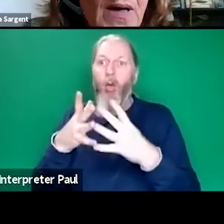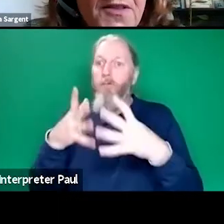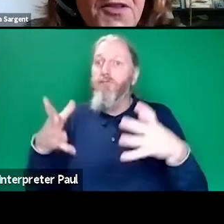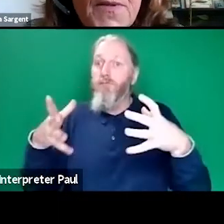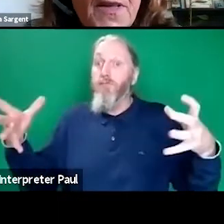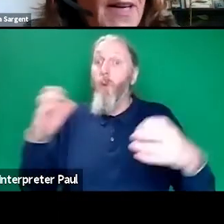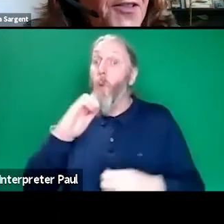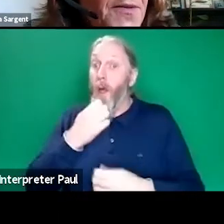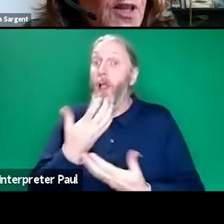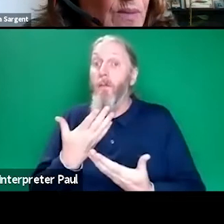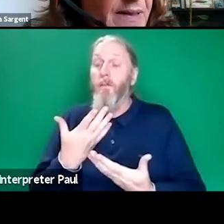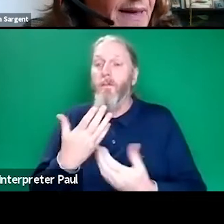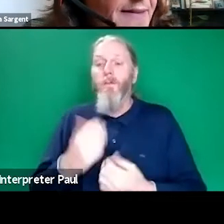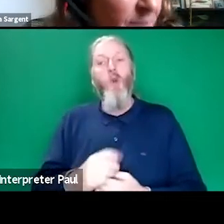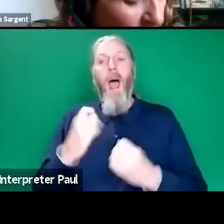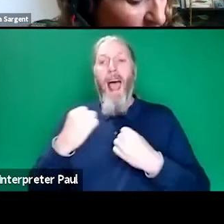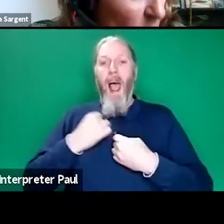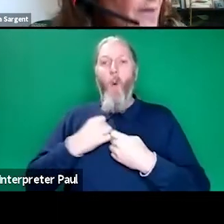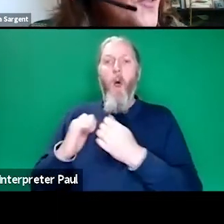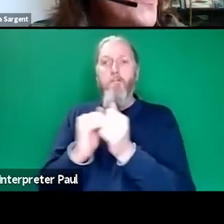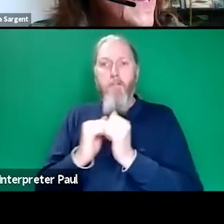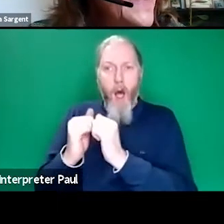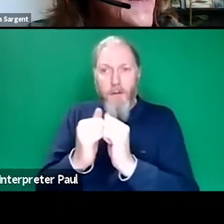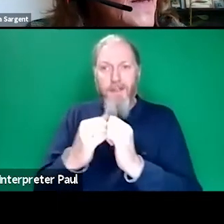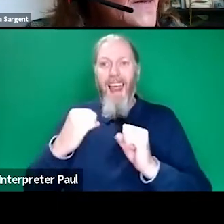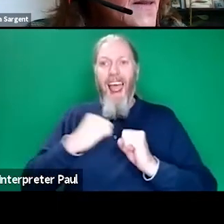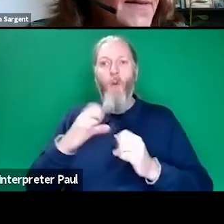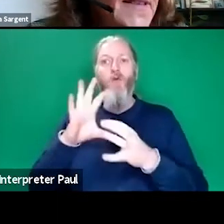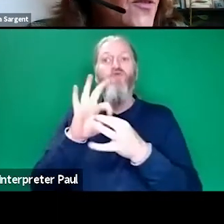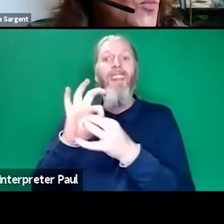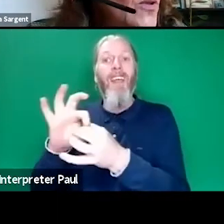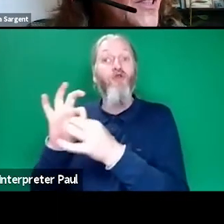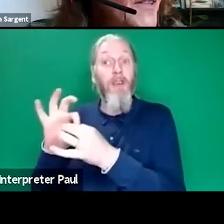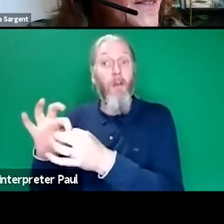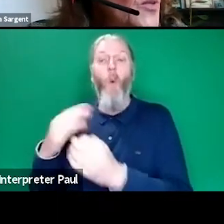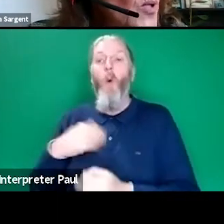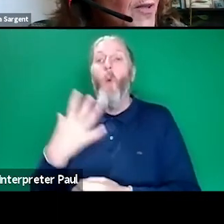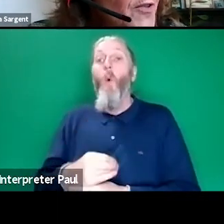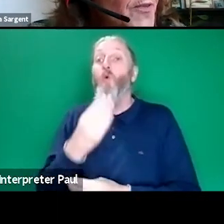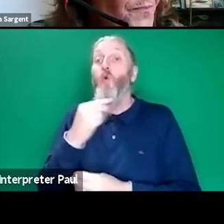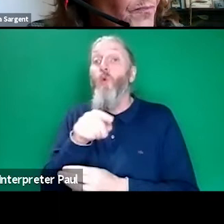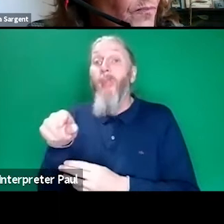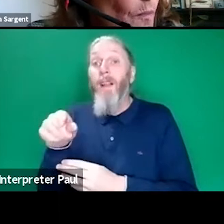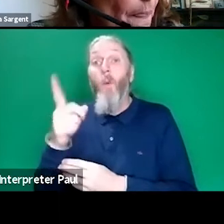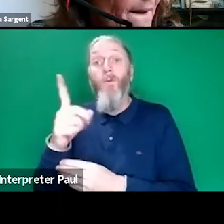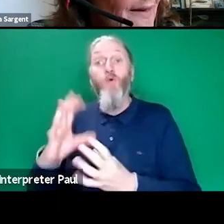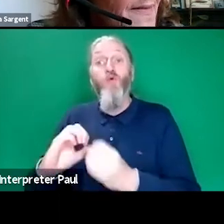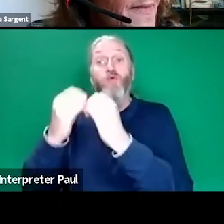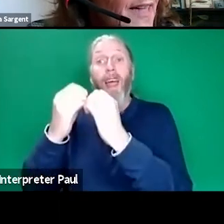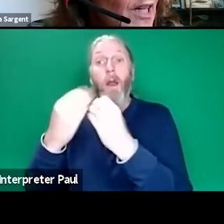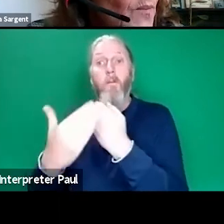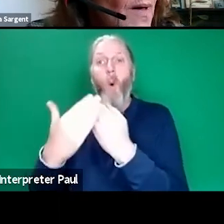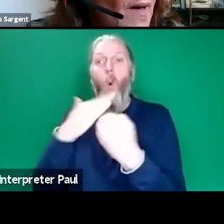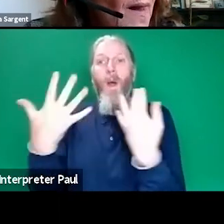the partnerships and the relationships that we had developed through the partnership plan to deliver a more integrated approach.